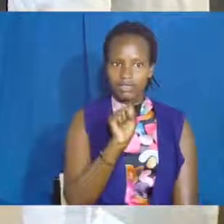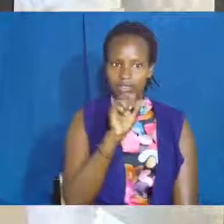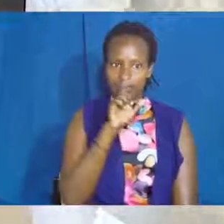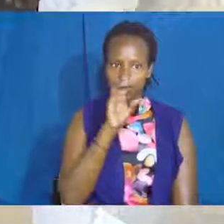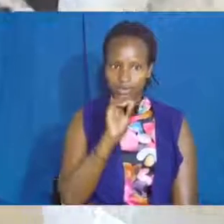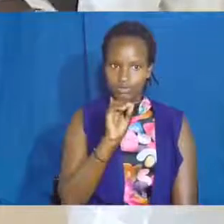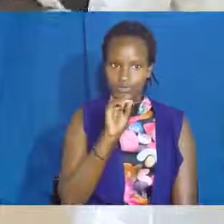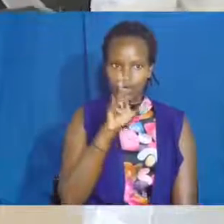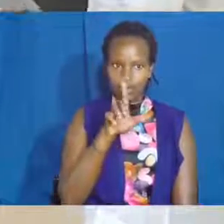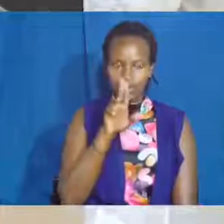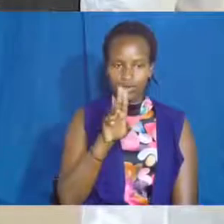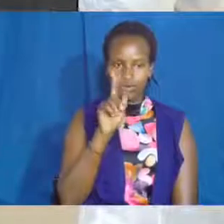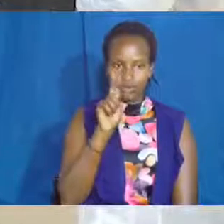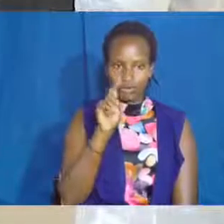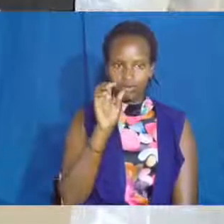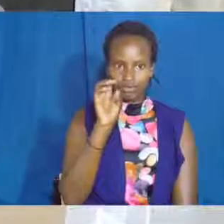All right?